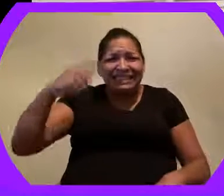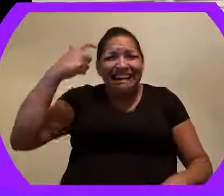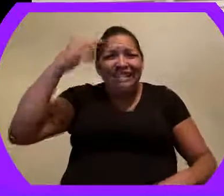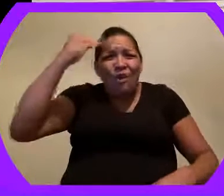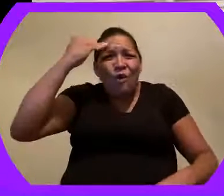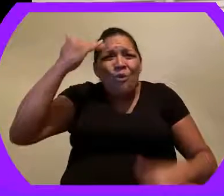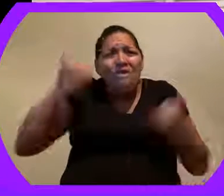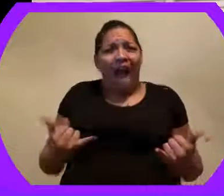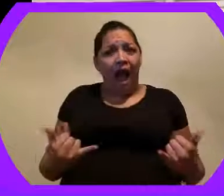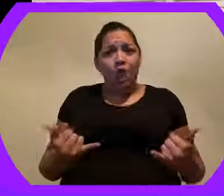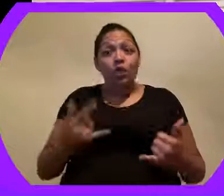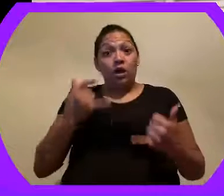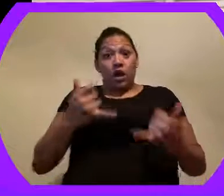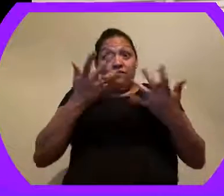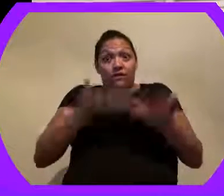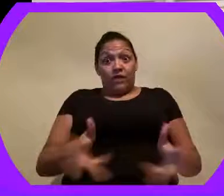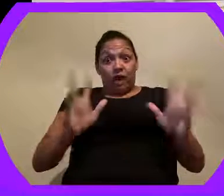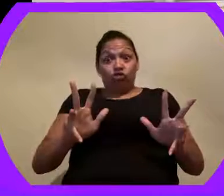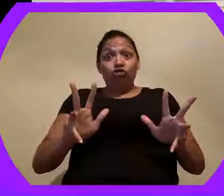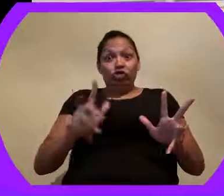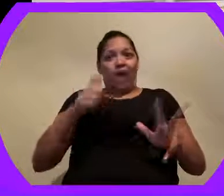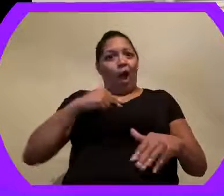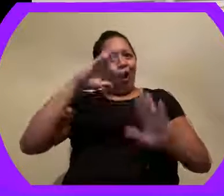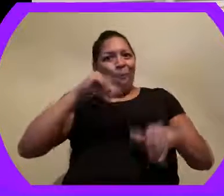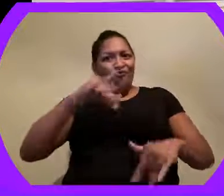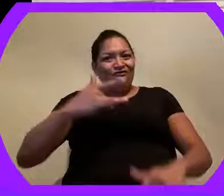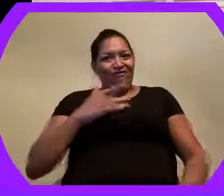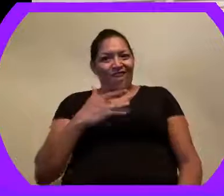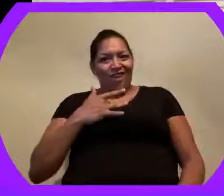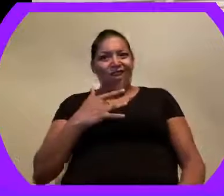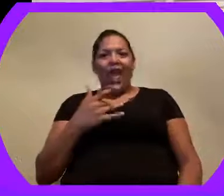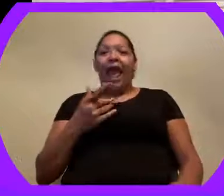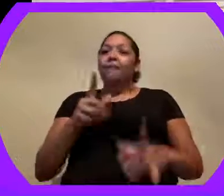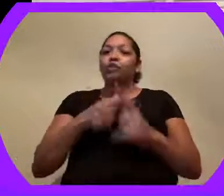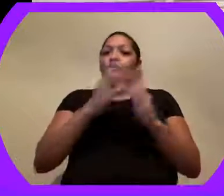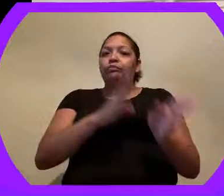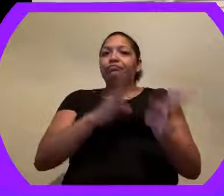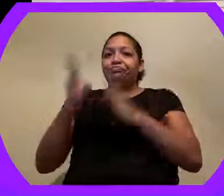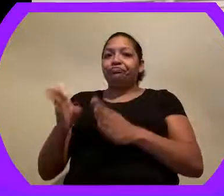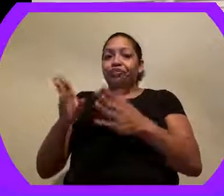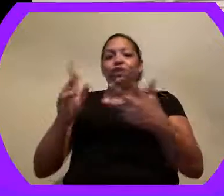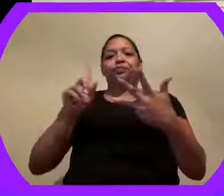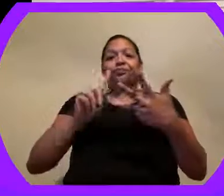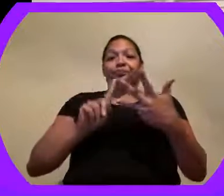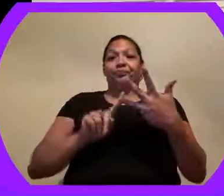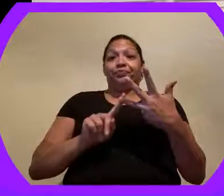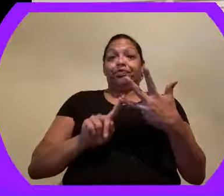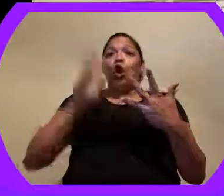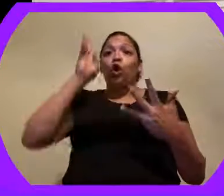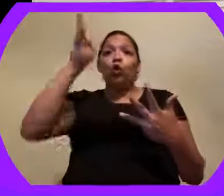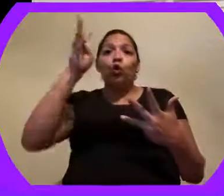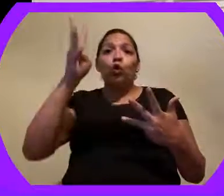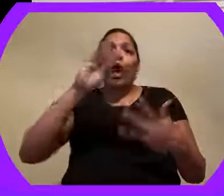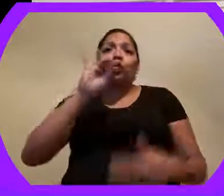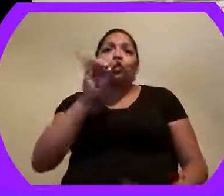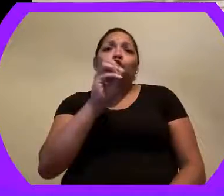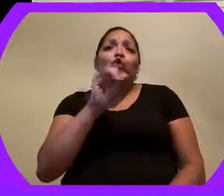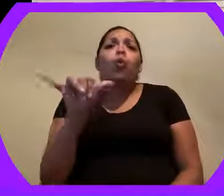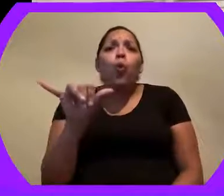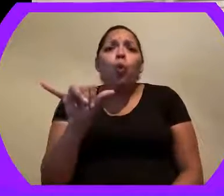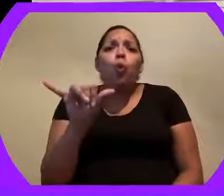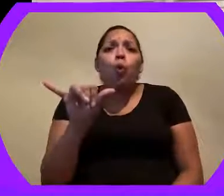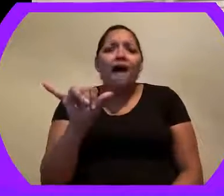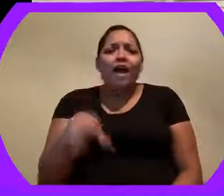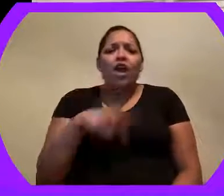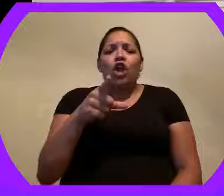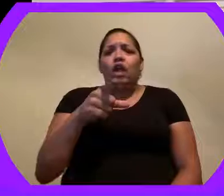absolute miracle that consciousness in this life actually is. And now that you've done that and you're feeling that, I hope, in some capacity, then you move on to chapter 3,